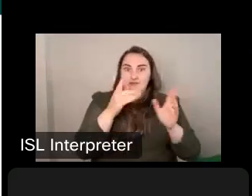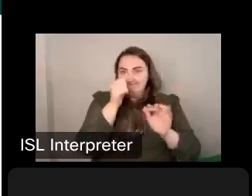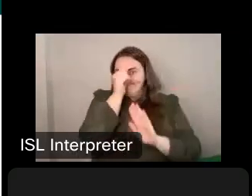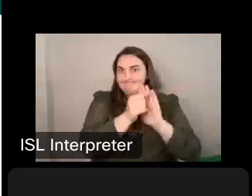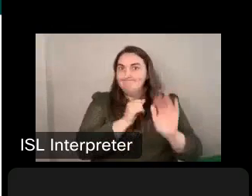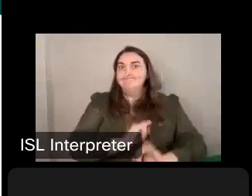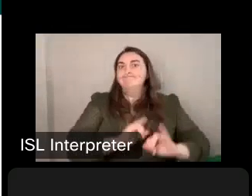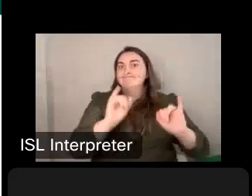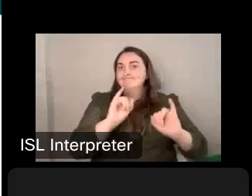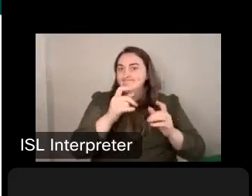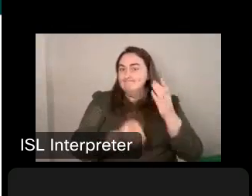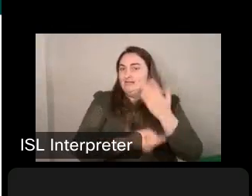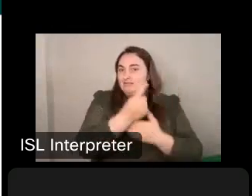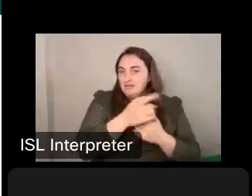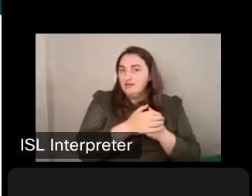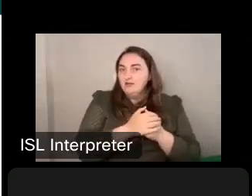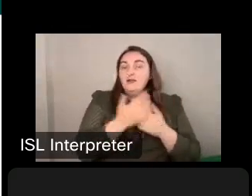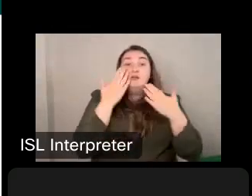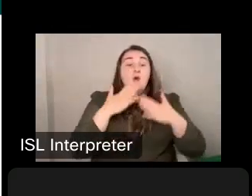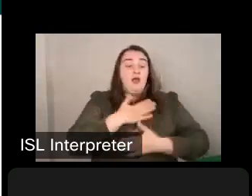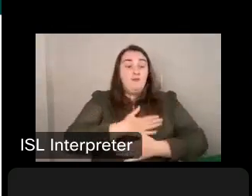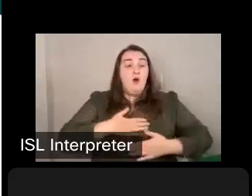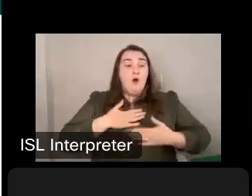incidents. They showed signs of emotional distress, often